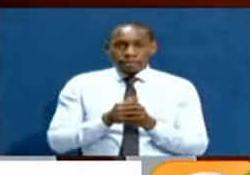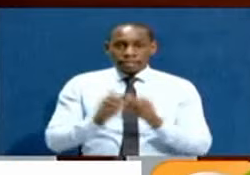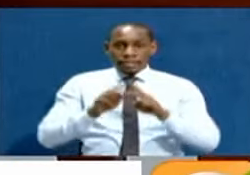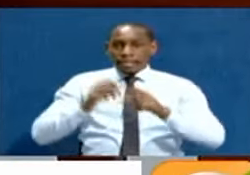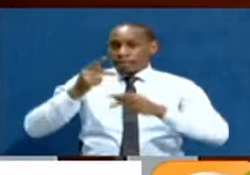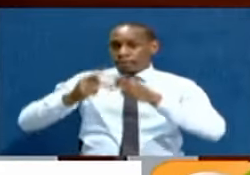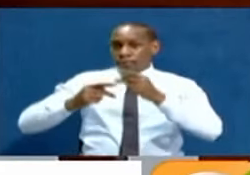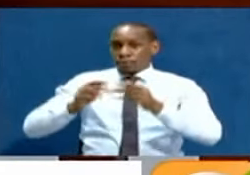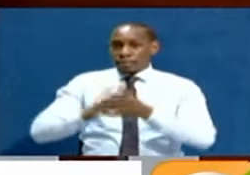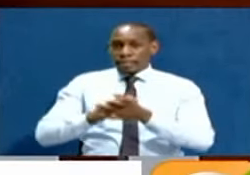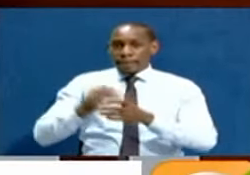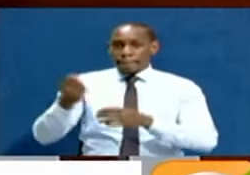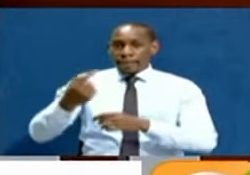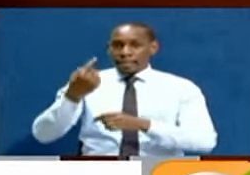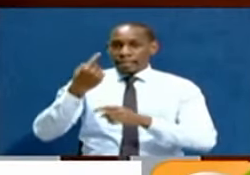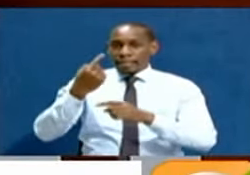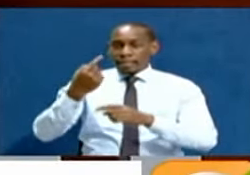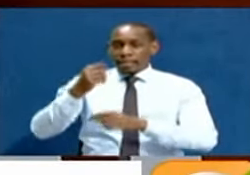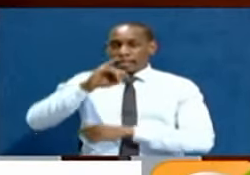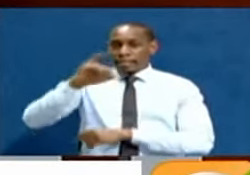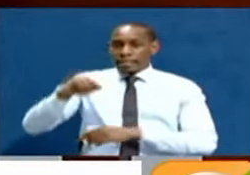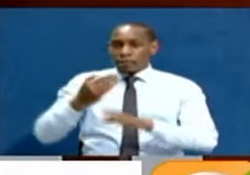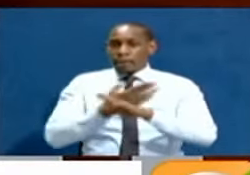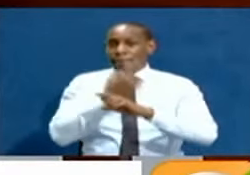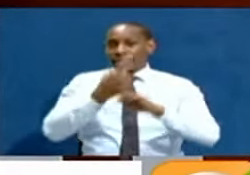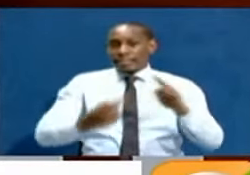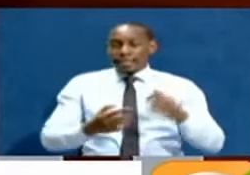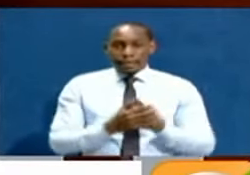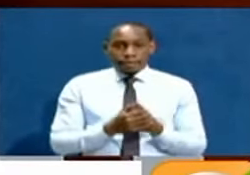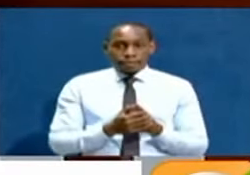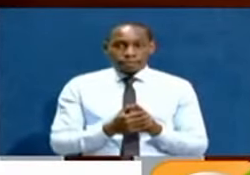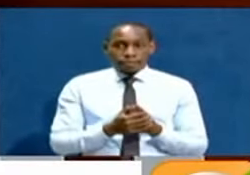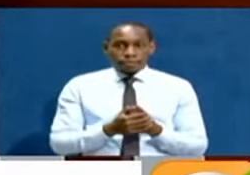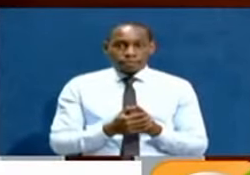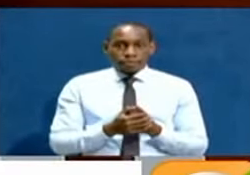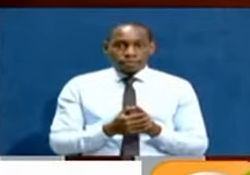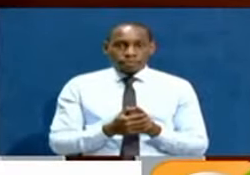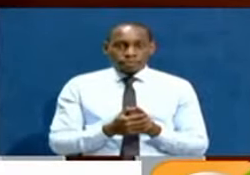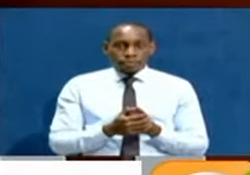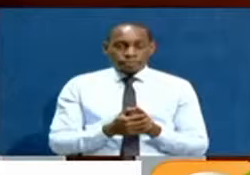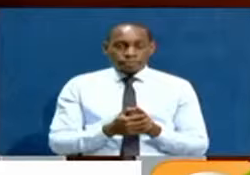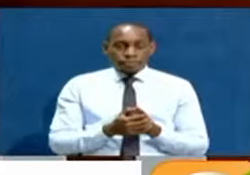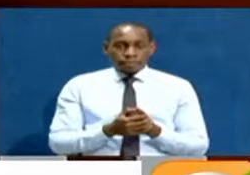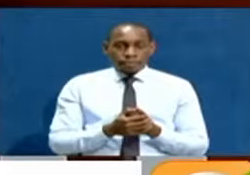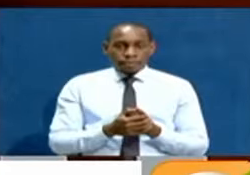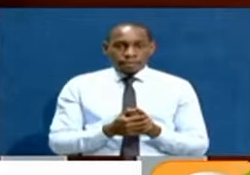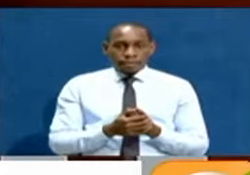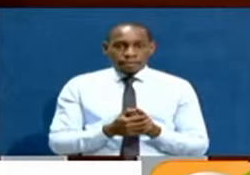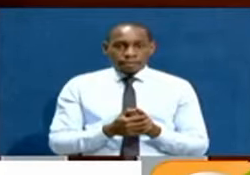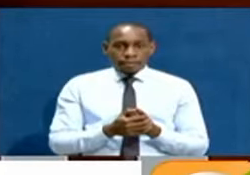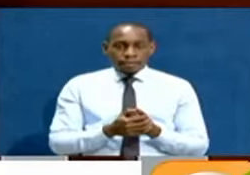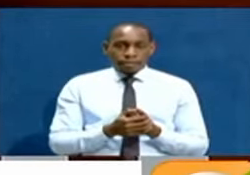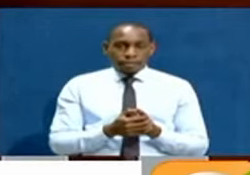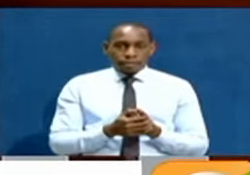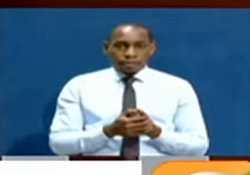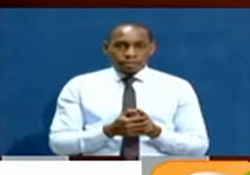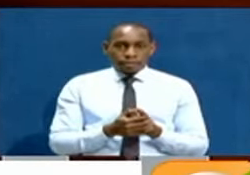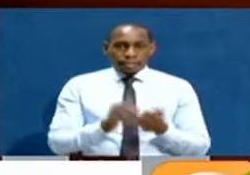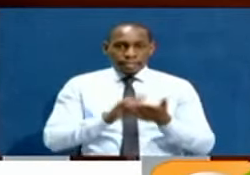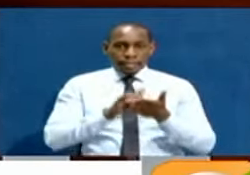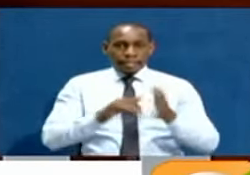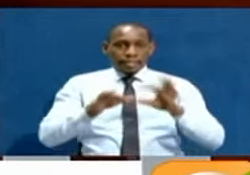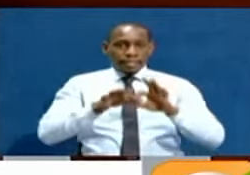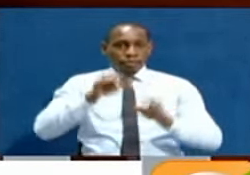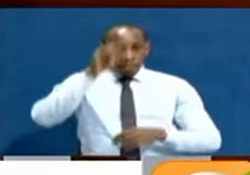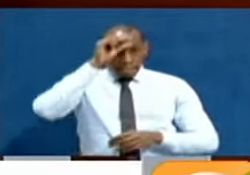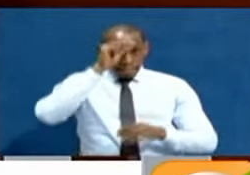in January last year. Yeah. Okay, it's apparently, I read it yesterday or today, I think tonight, it's the nationalization